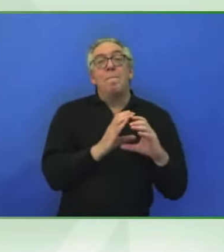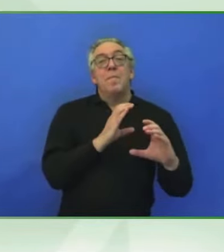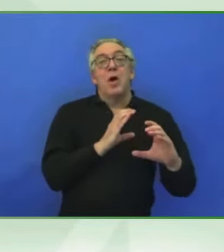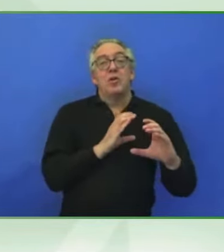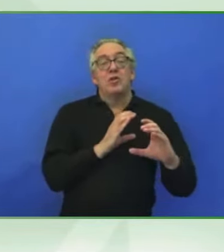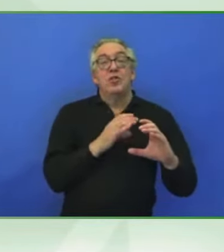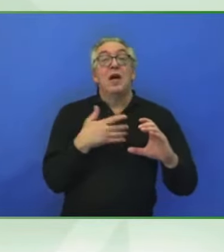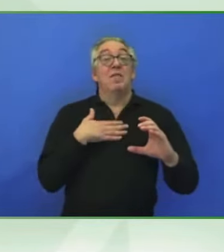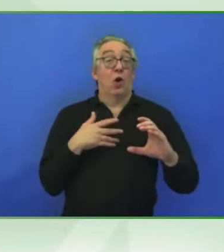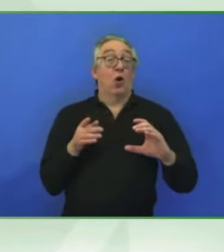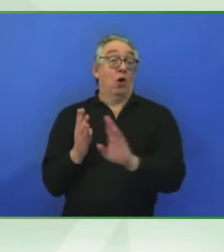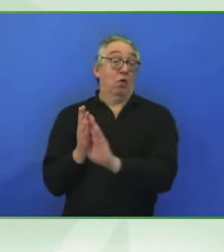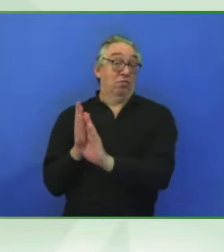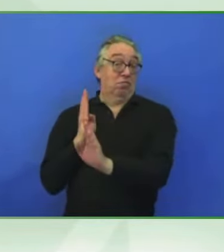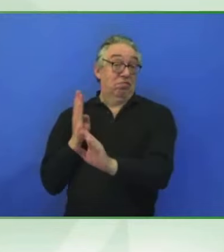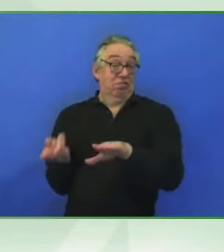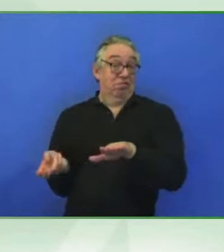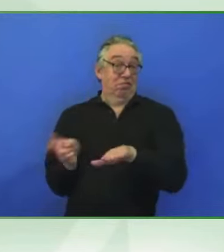means that